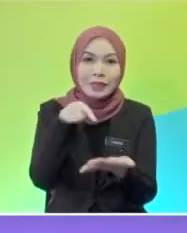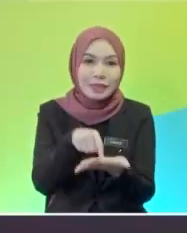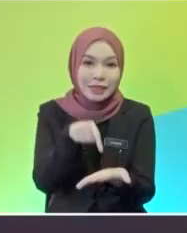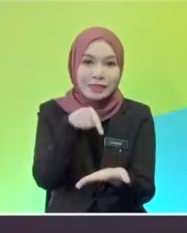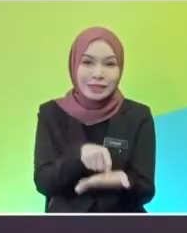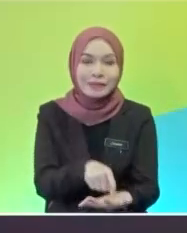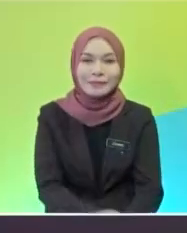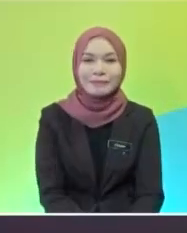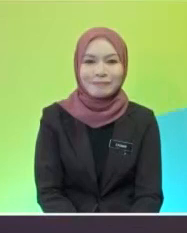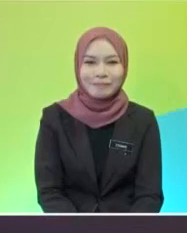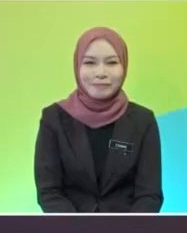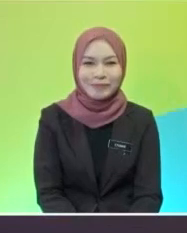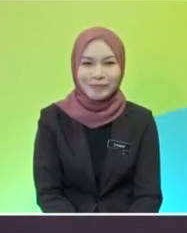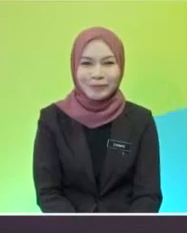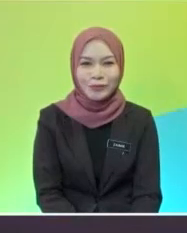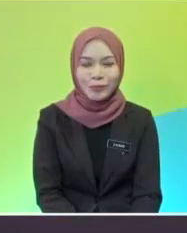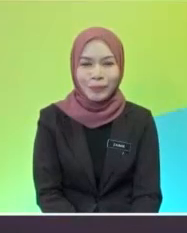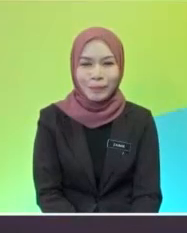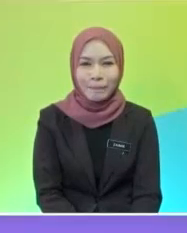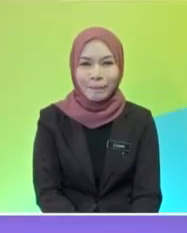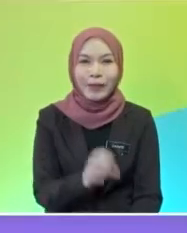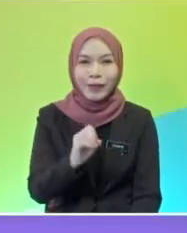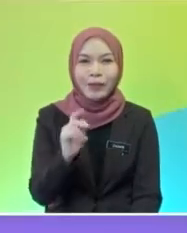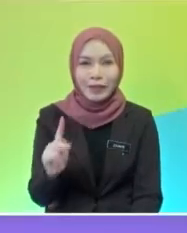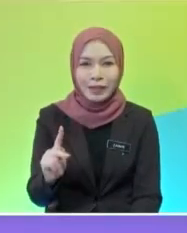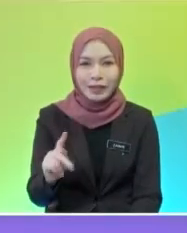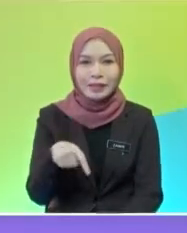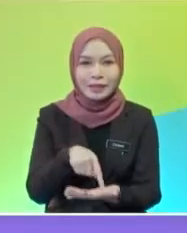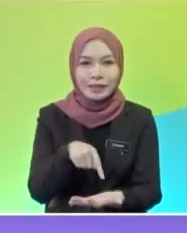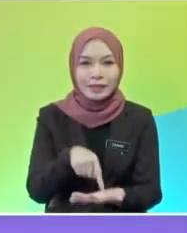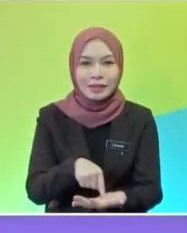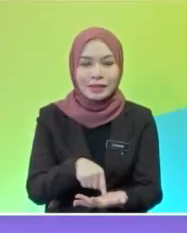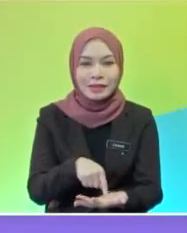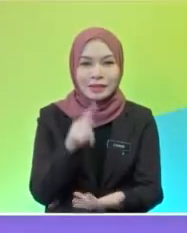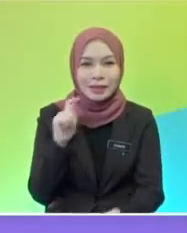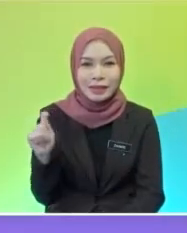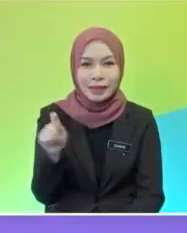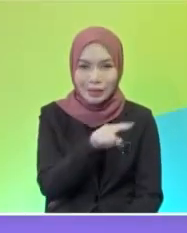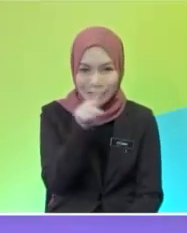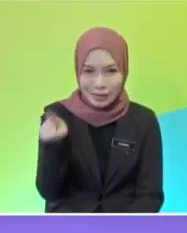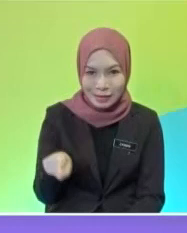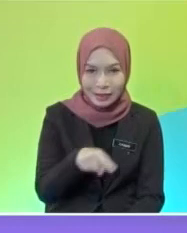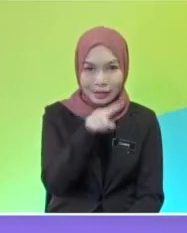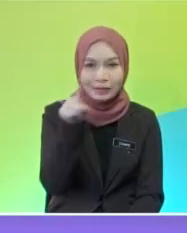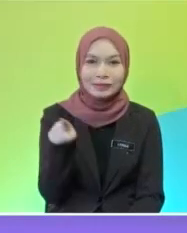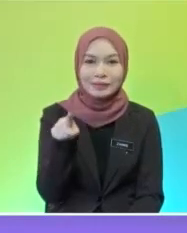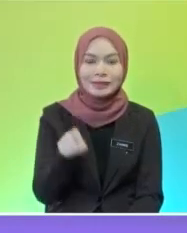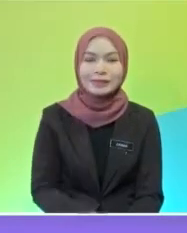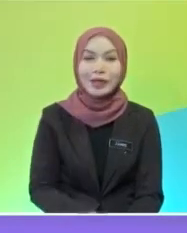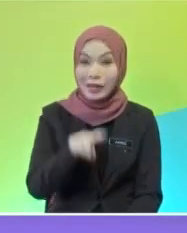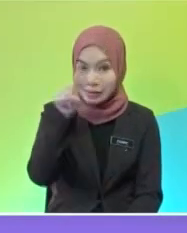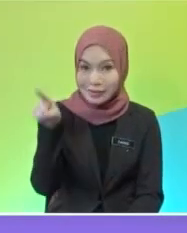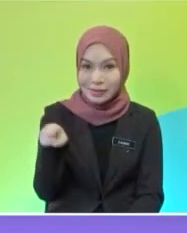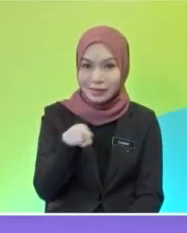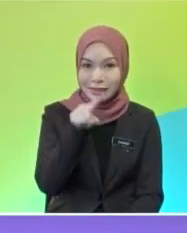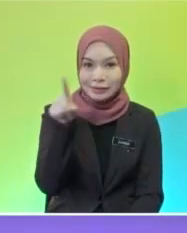is the shape called, people say at home? Okay. It is the circle. This is a circle. Okay,